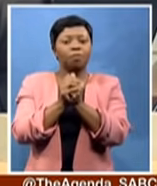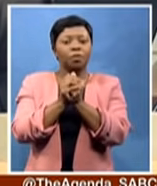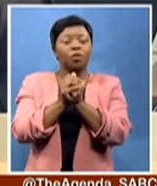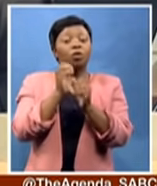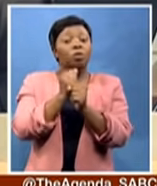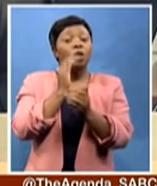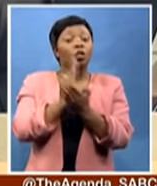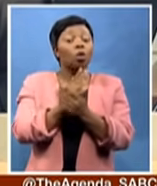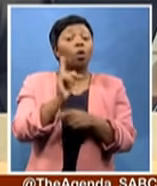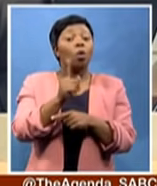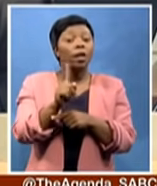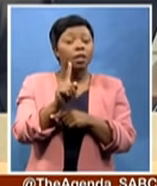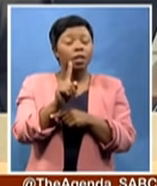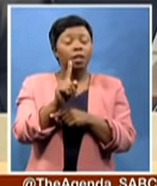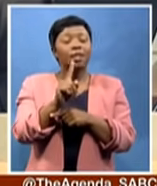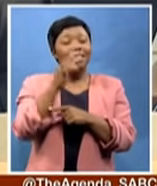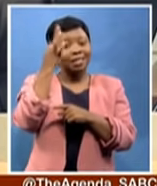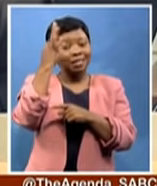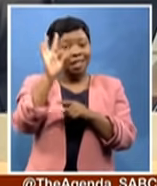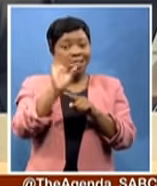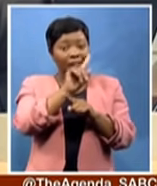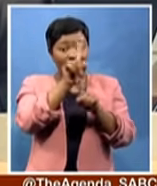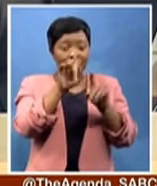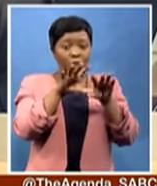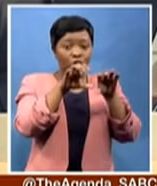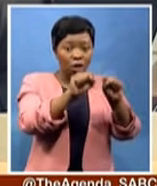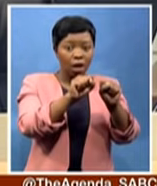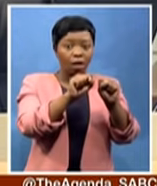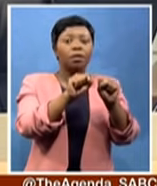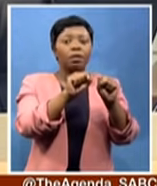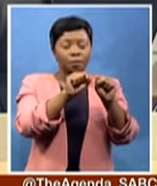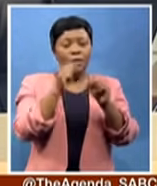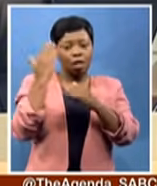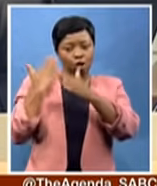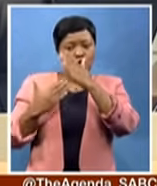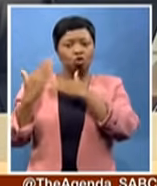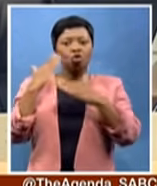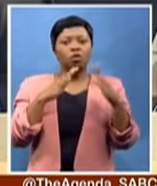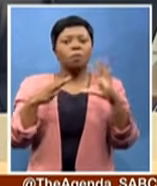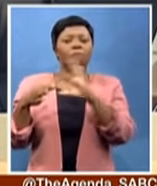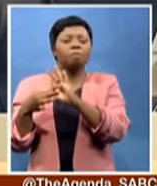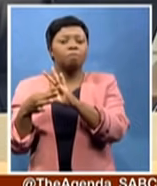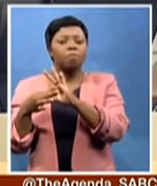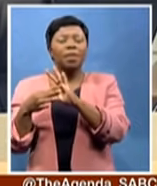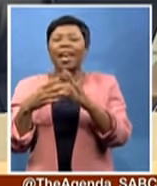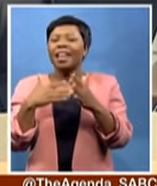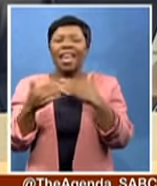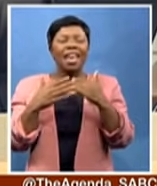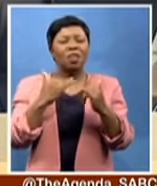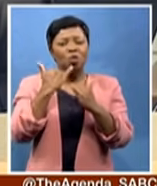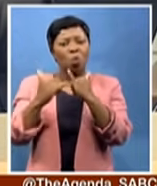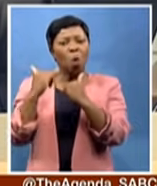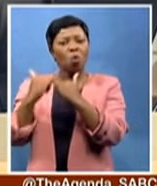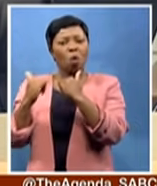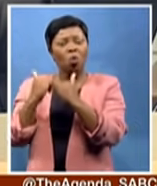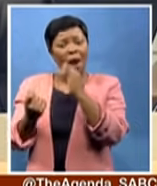history, and that the excesses that took place may never, never,